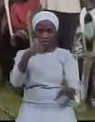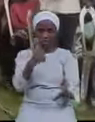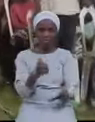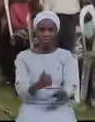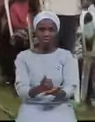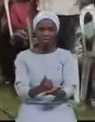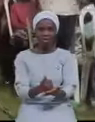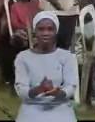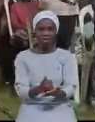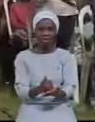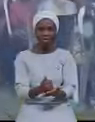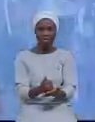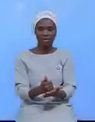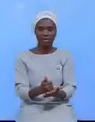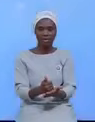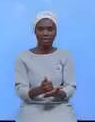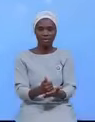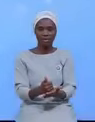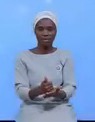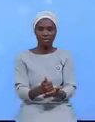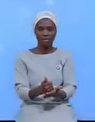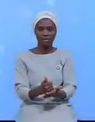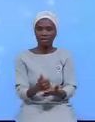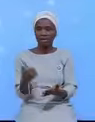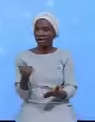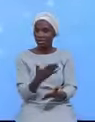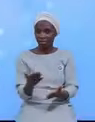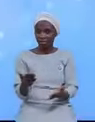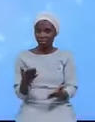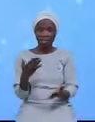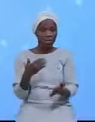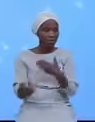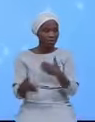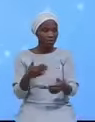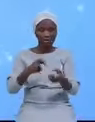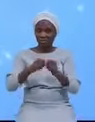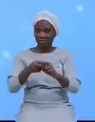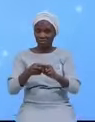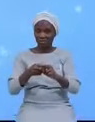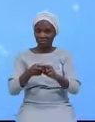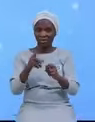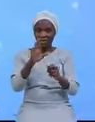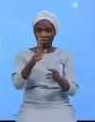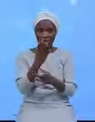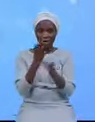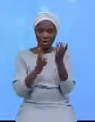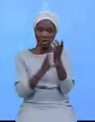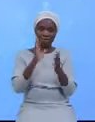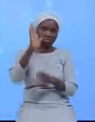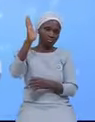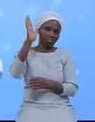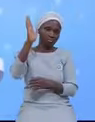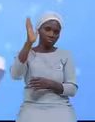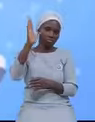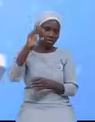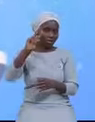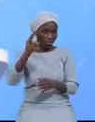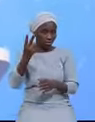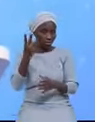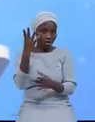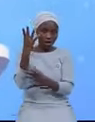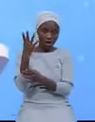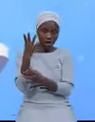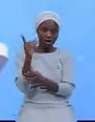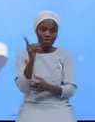name. Whatever the challenge, you can raise up your hand and lay the other hand where you